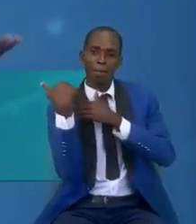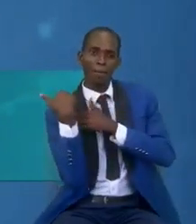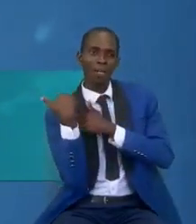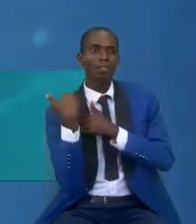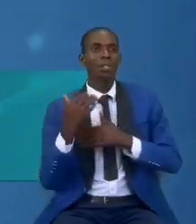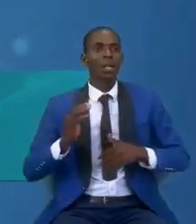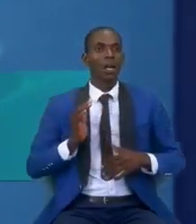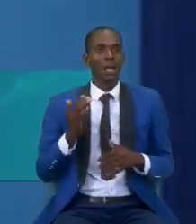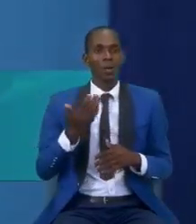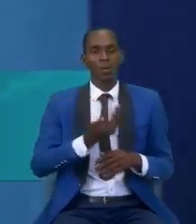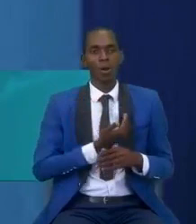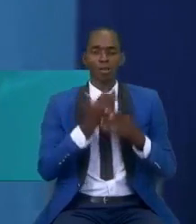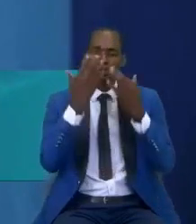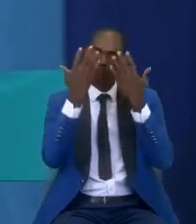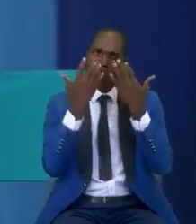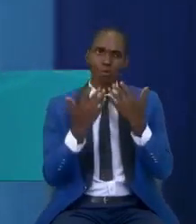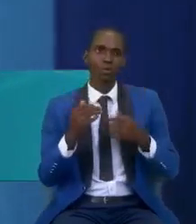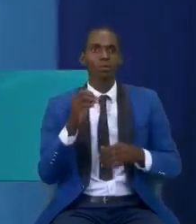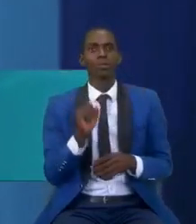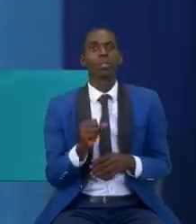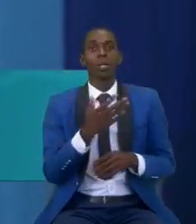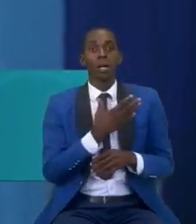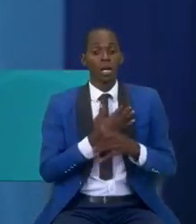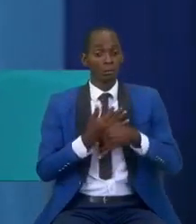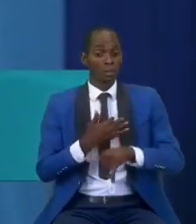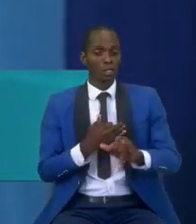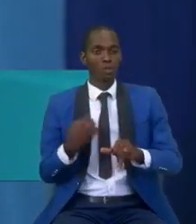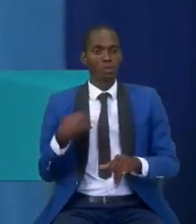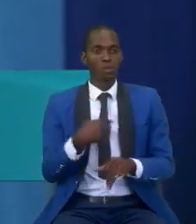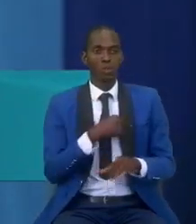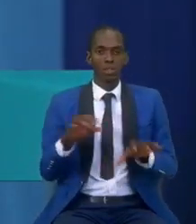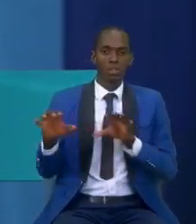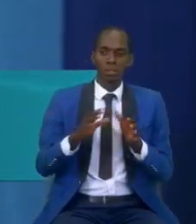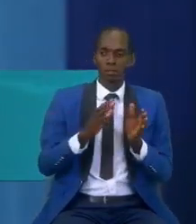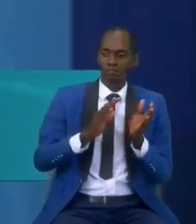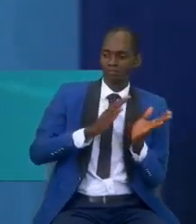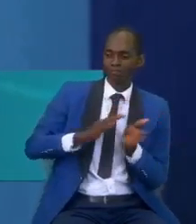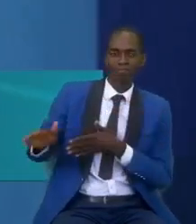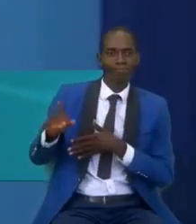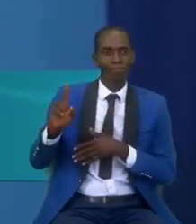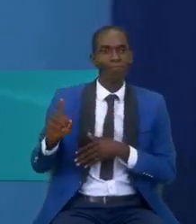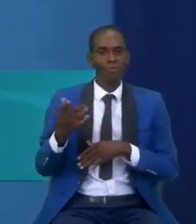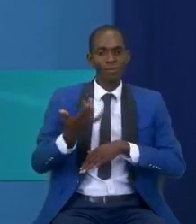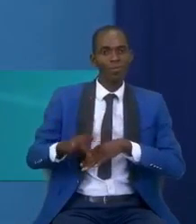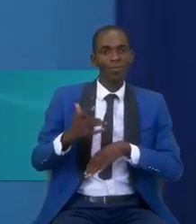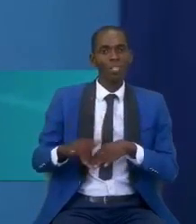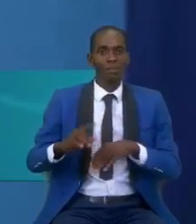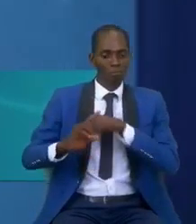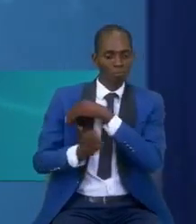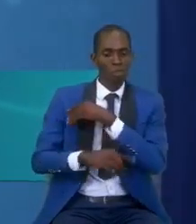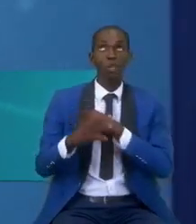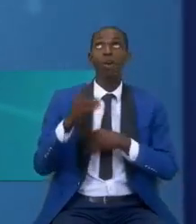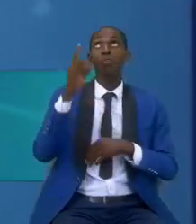did esteem him stricken, smitten of God, and afflicted. In verse 5, it says, in verse 5, but